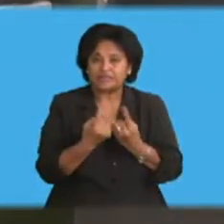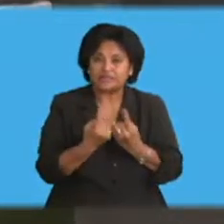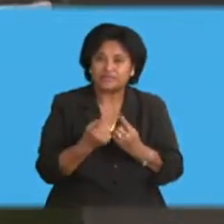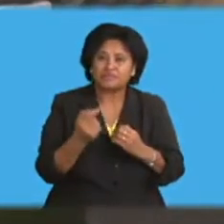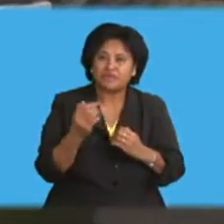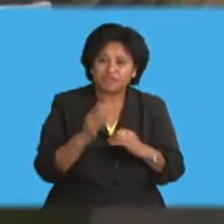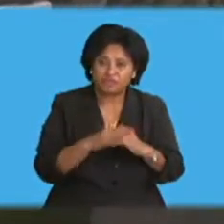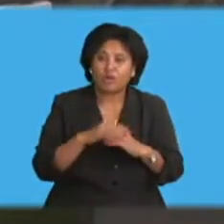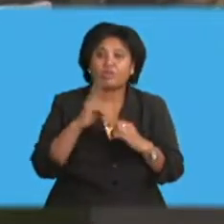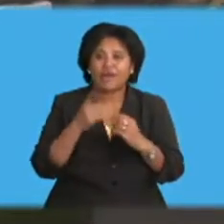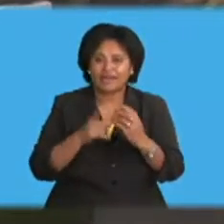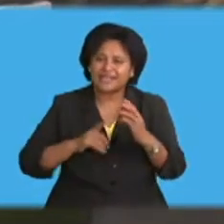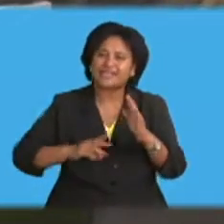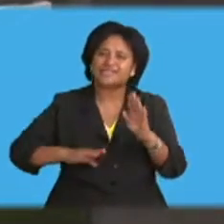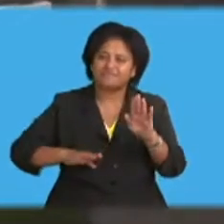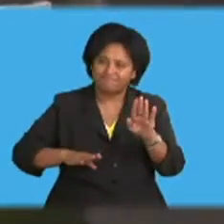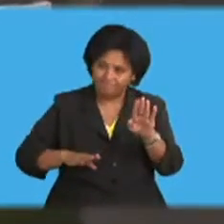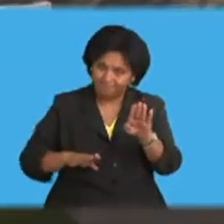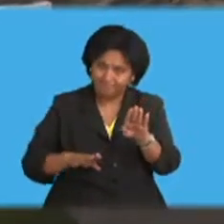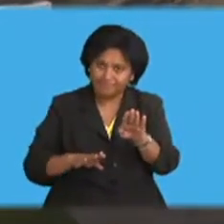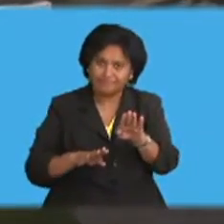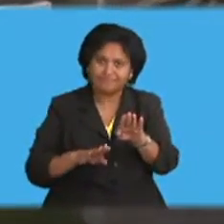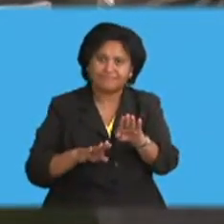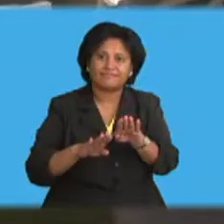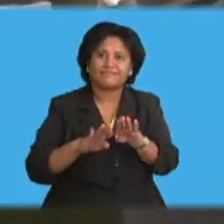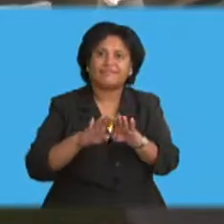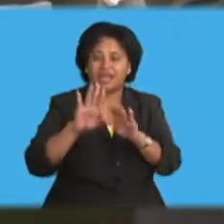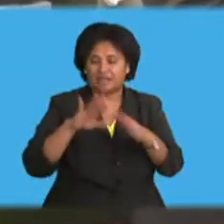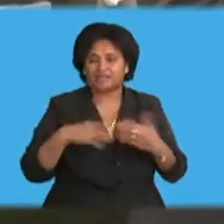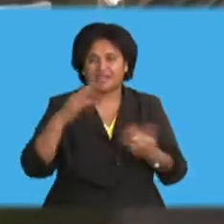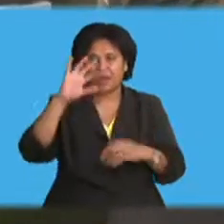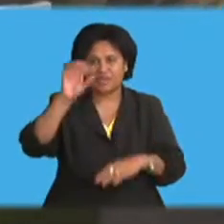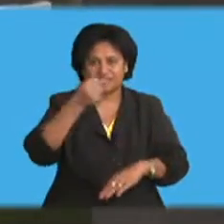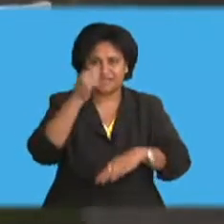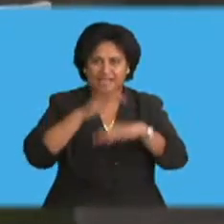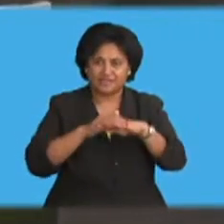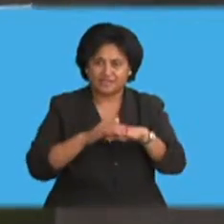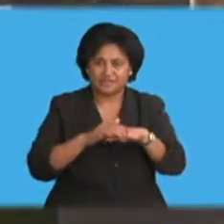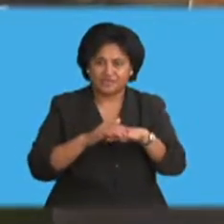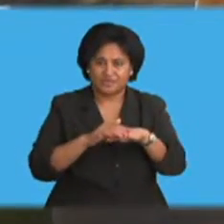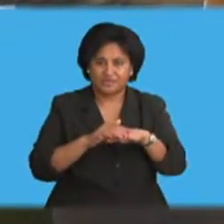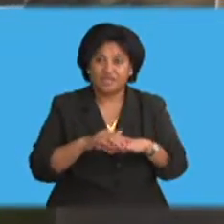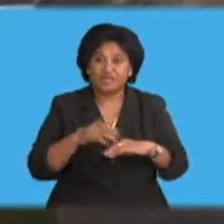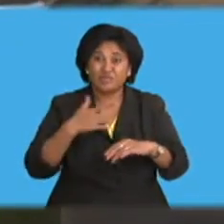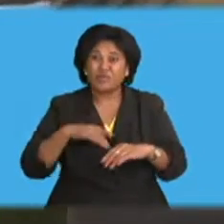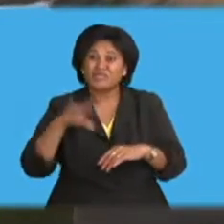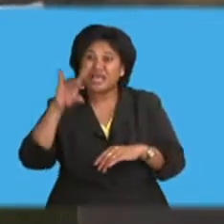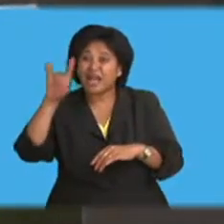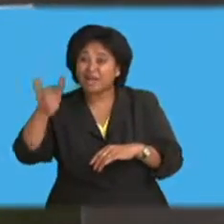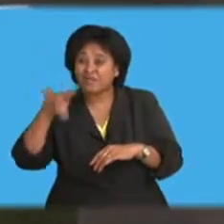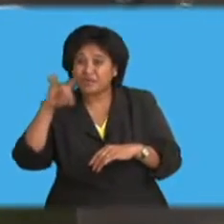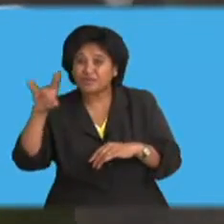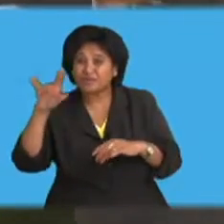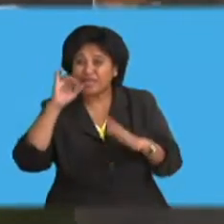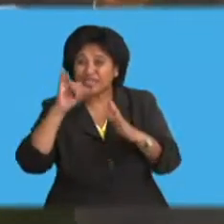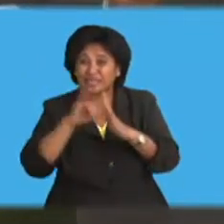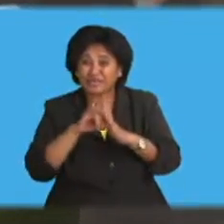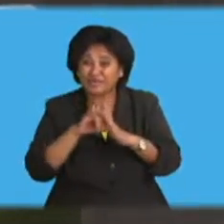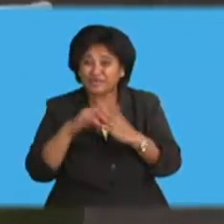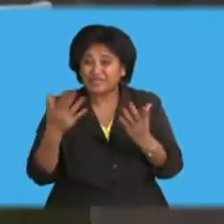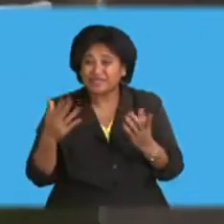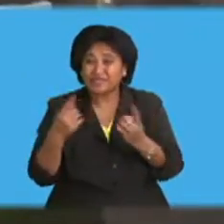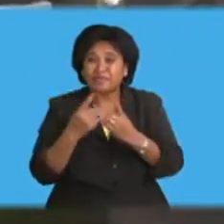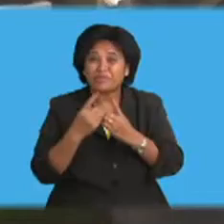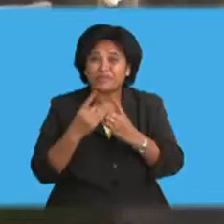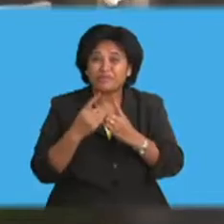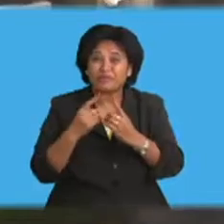is progressing very well and very successfully, Madam Speaker. Because animals are identified, the painful part of it